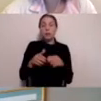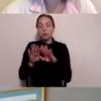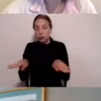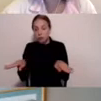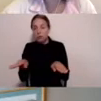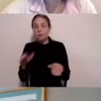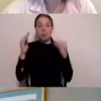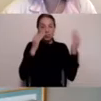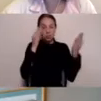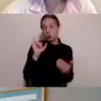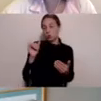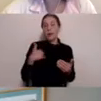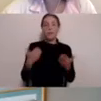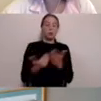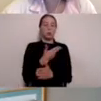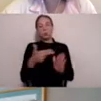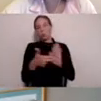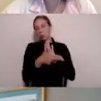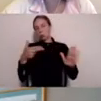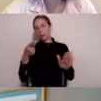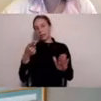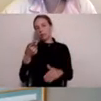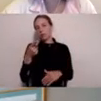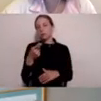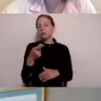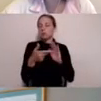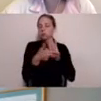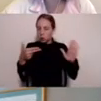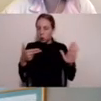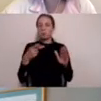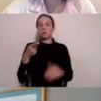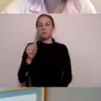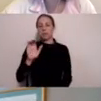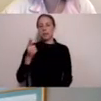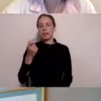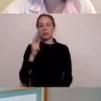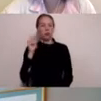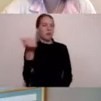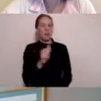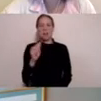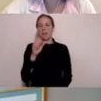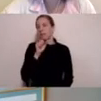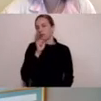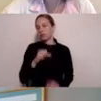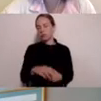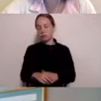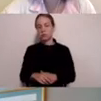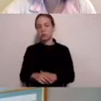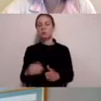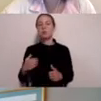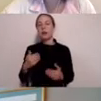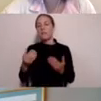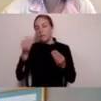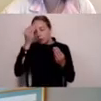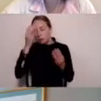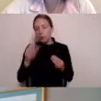packages for every individual. They're customized. We have information packets about the disease. We offer